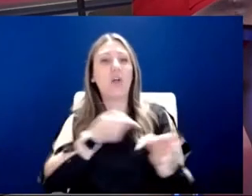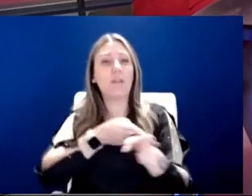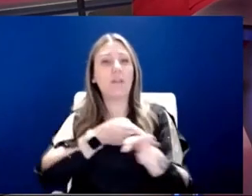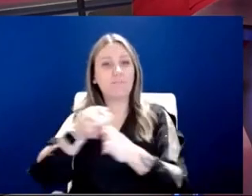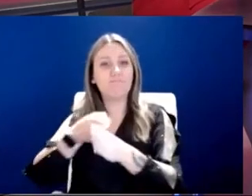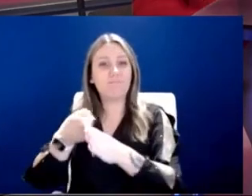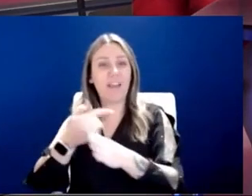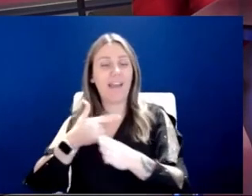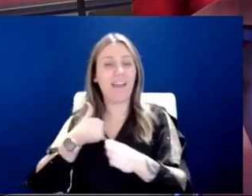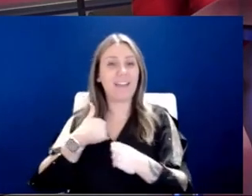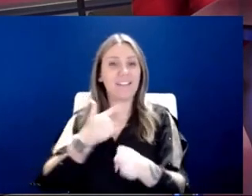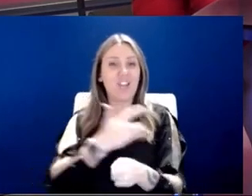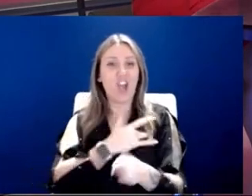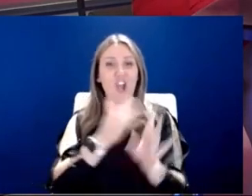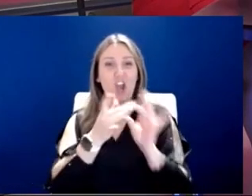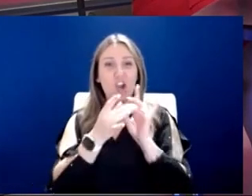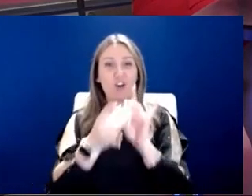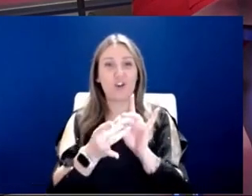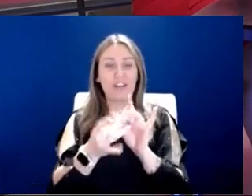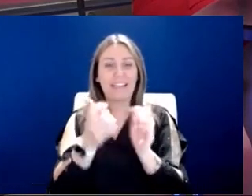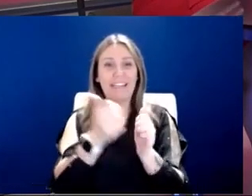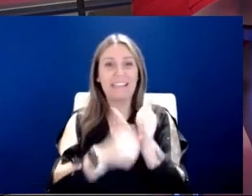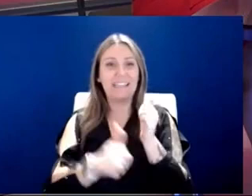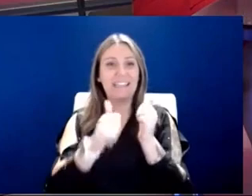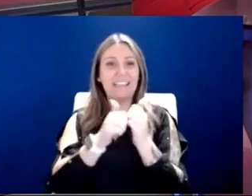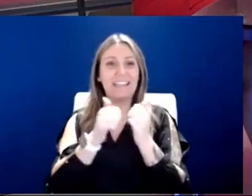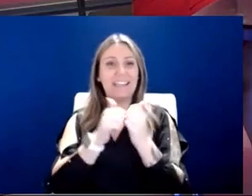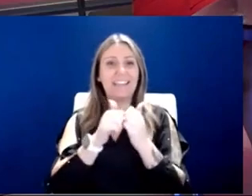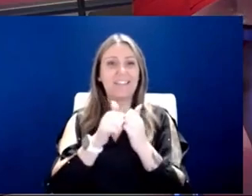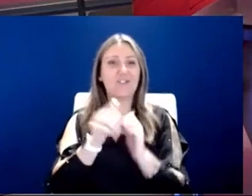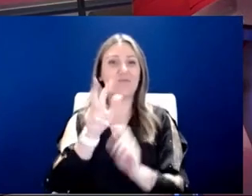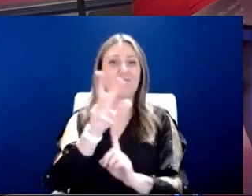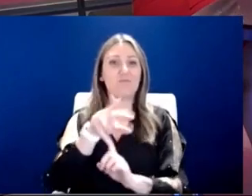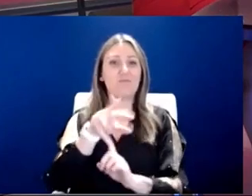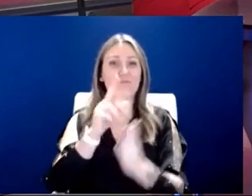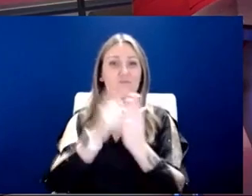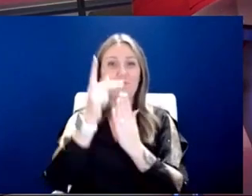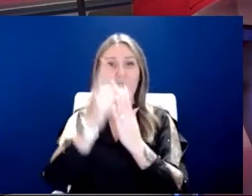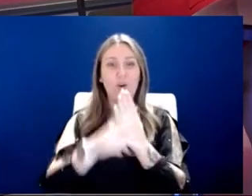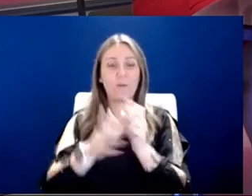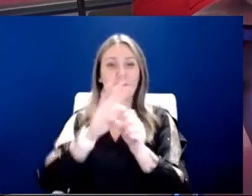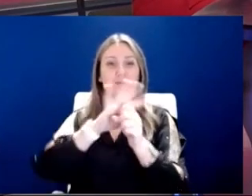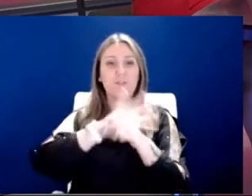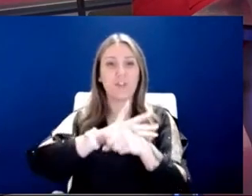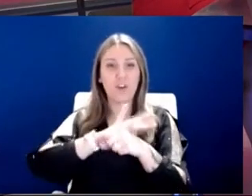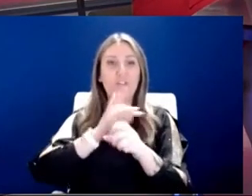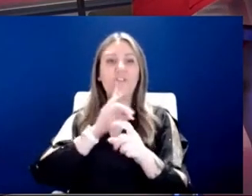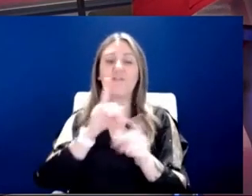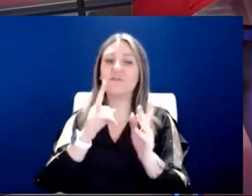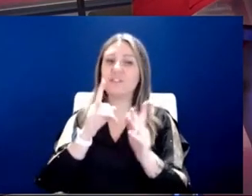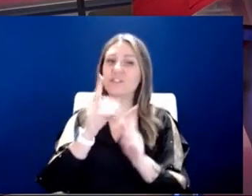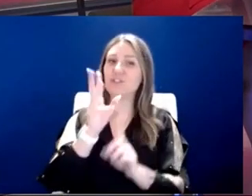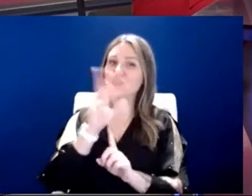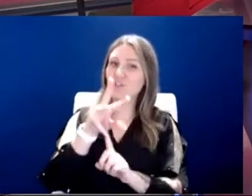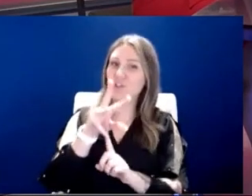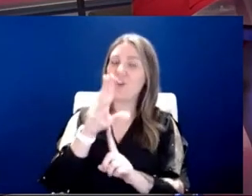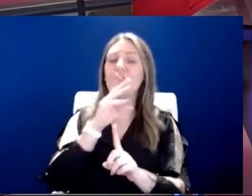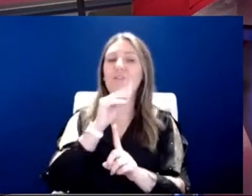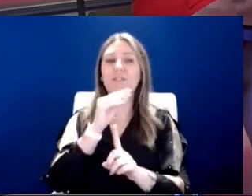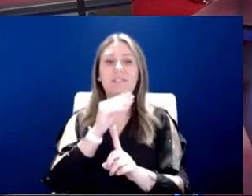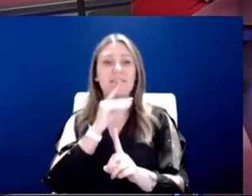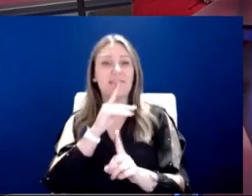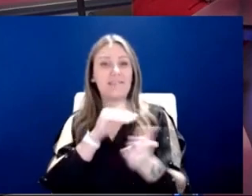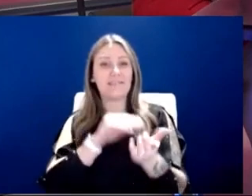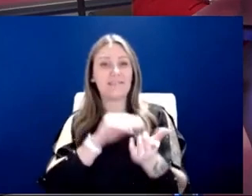throughout each new episode. And we have a COVID episode coming up after this. And we're going to have Dr. Hawkinson as one of our expert guests on as well to talk about that. All right. I